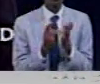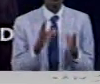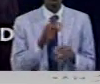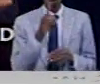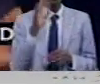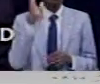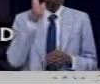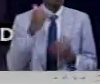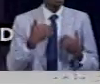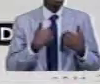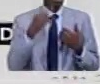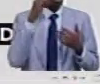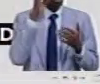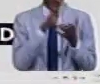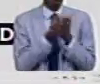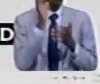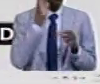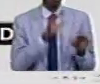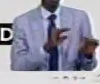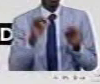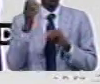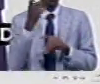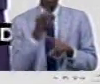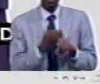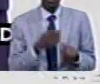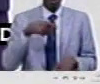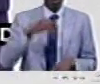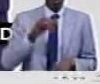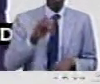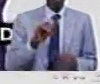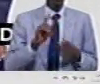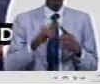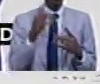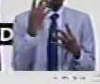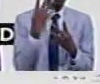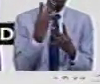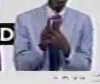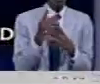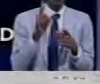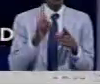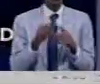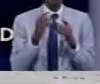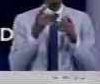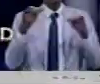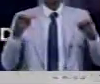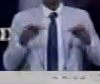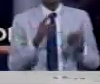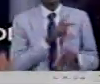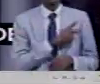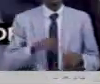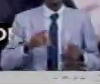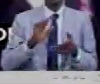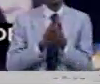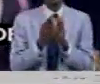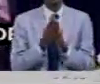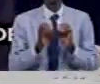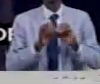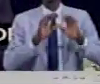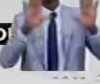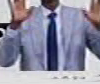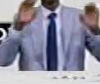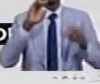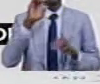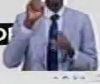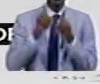being prime minister. And also like Daniel, whose star shone so bright against all odds. For your star, yes,